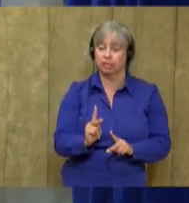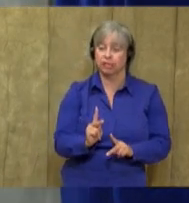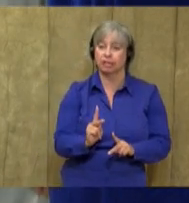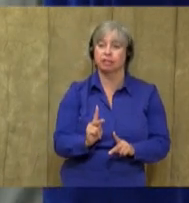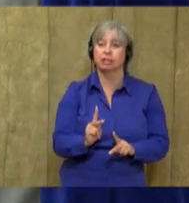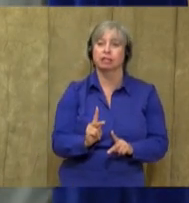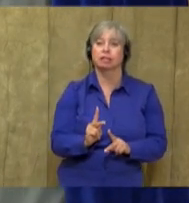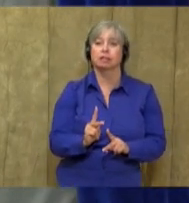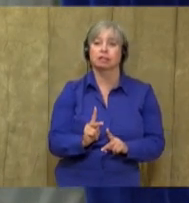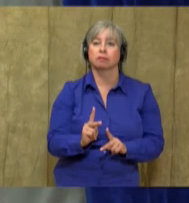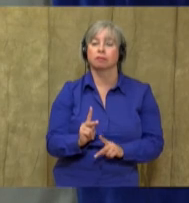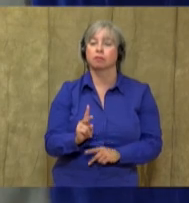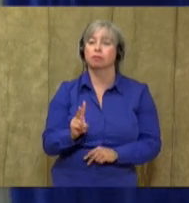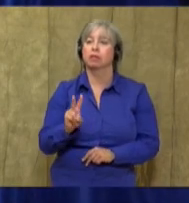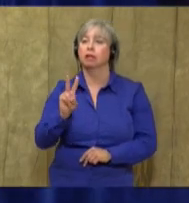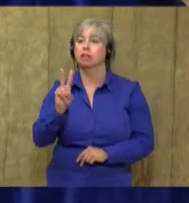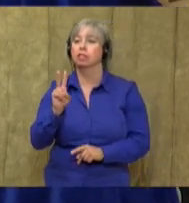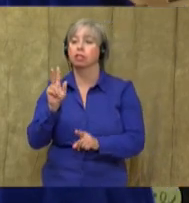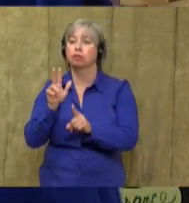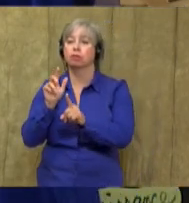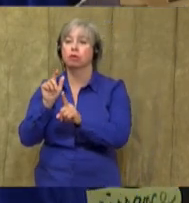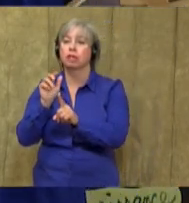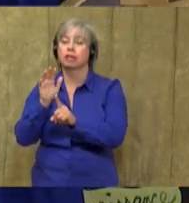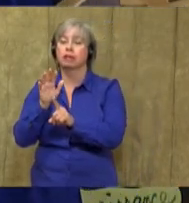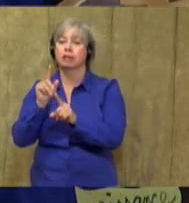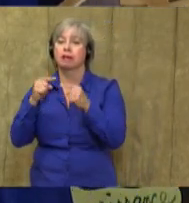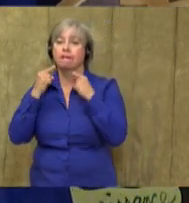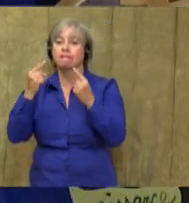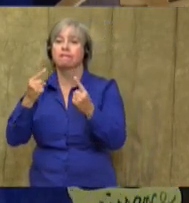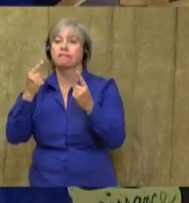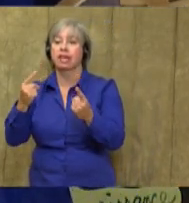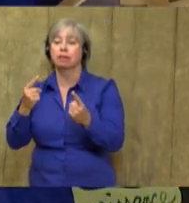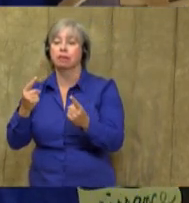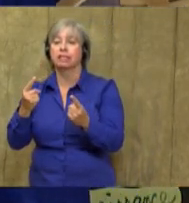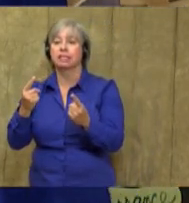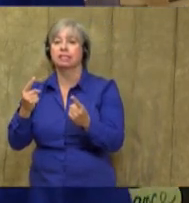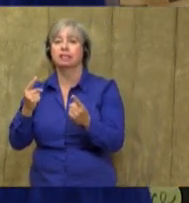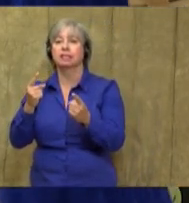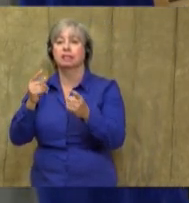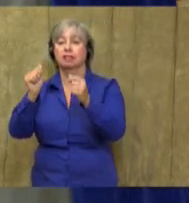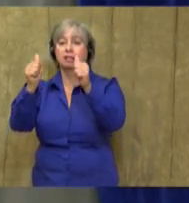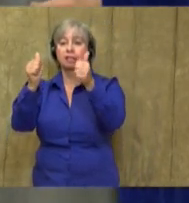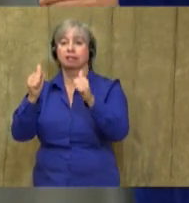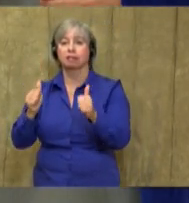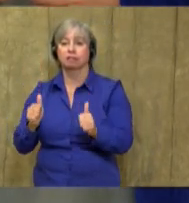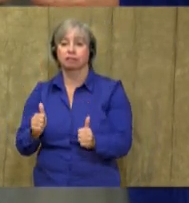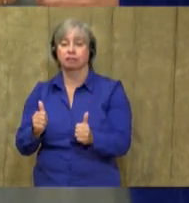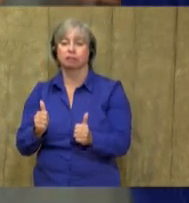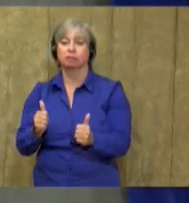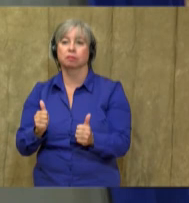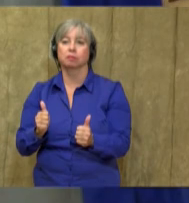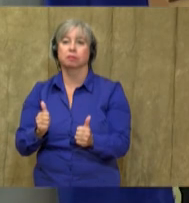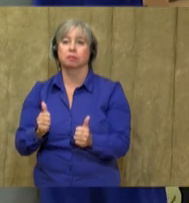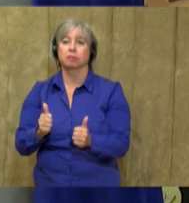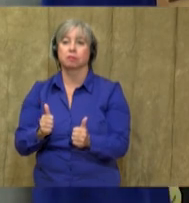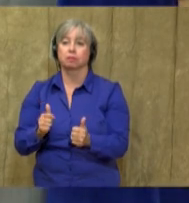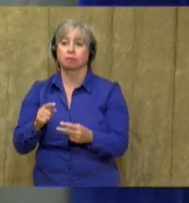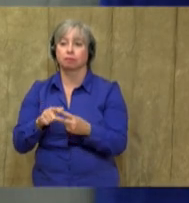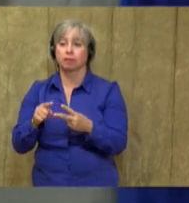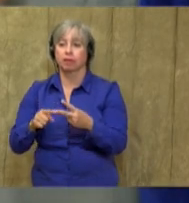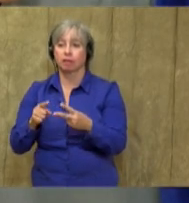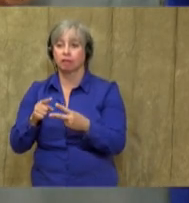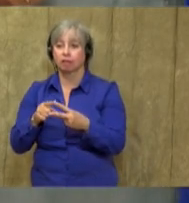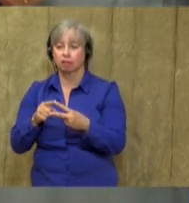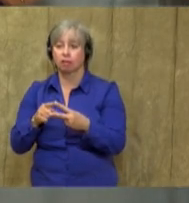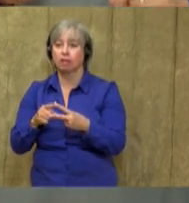Two of his most famous statues are two statues of David. This particular one, actually, it was rumored